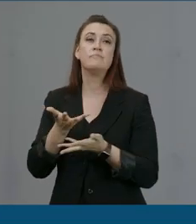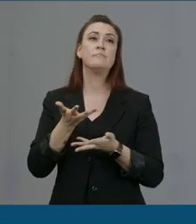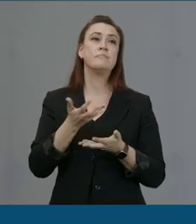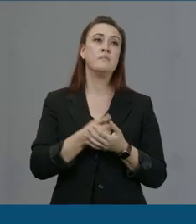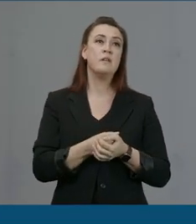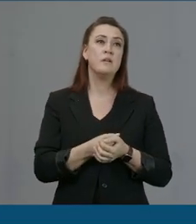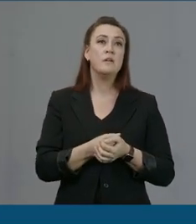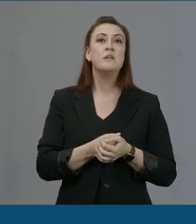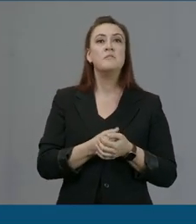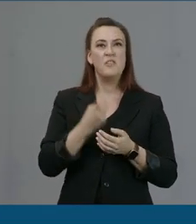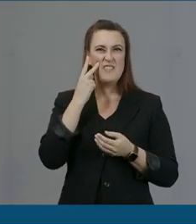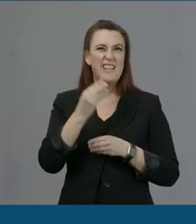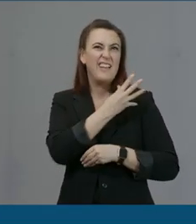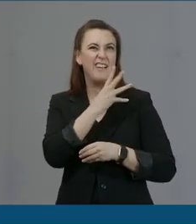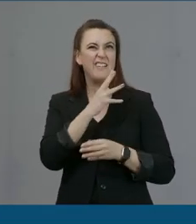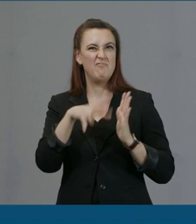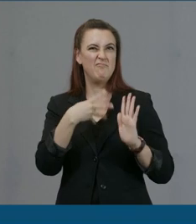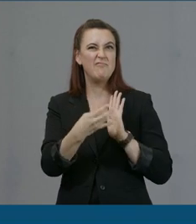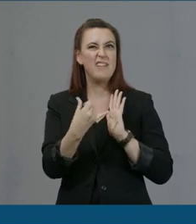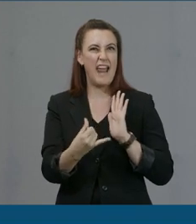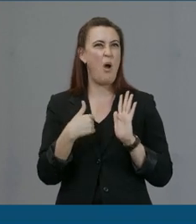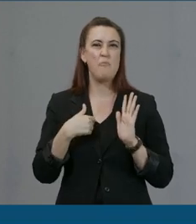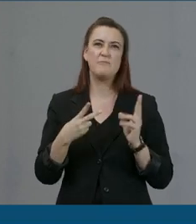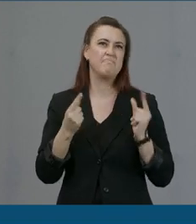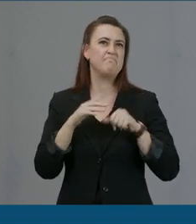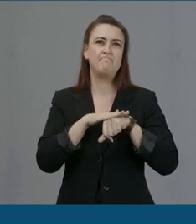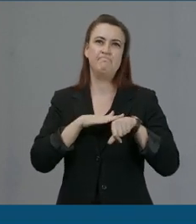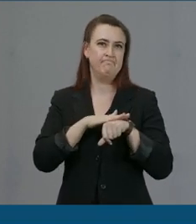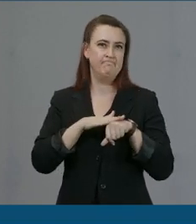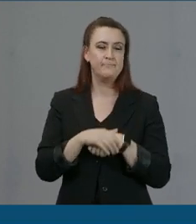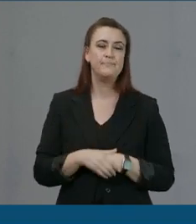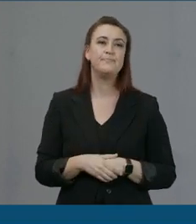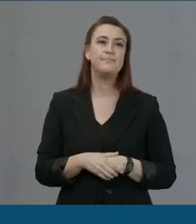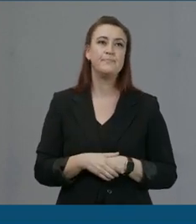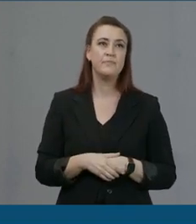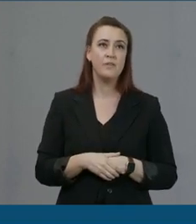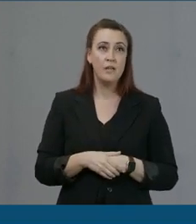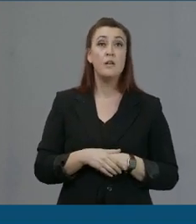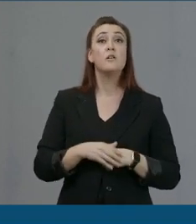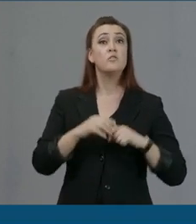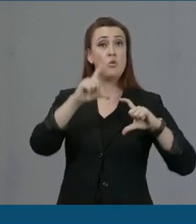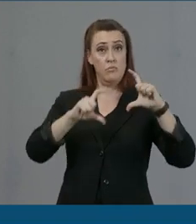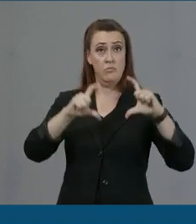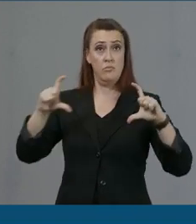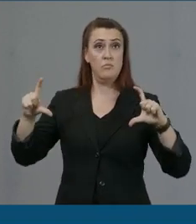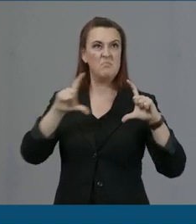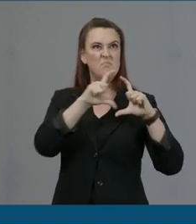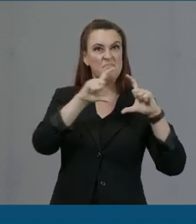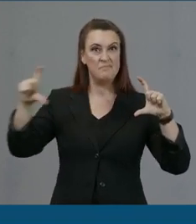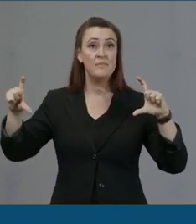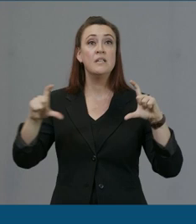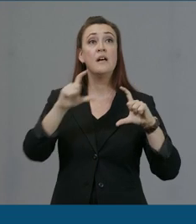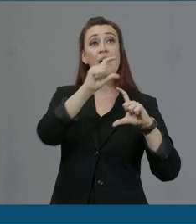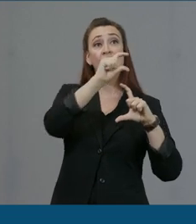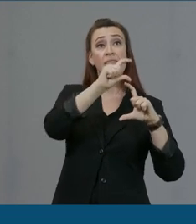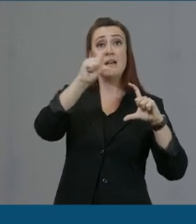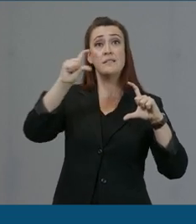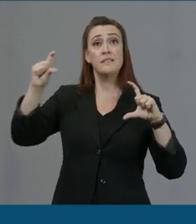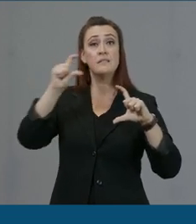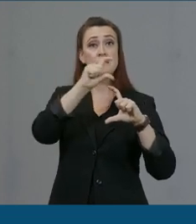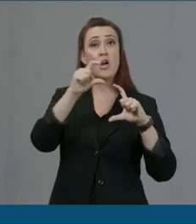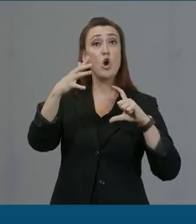Many of you have seen these charts before, so I'm going to move briskly through them. The gray area, and this is, of course, if you're sick, you need a